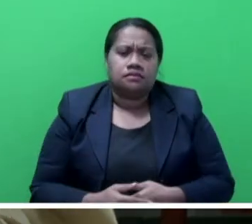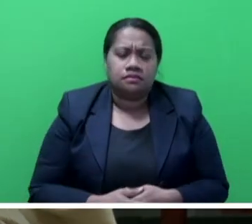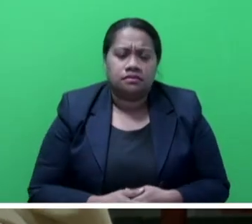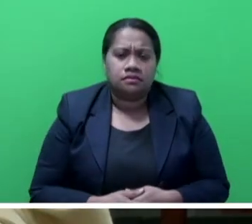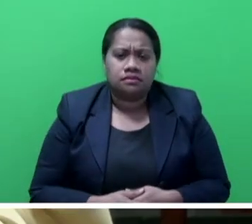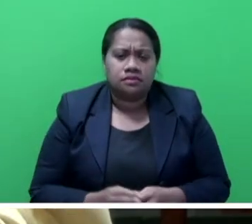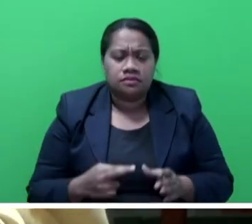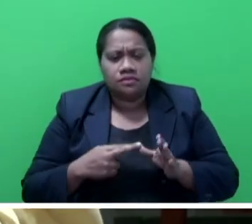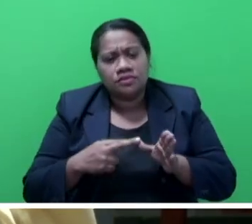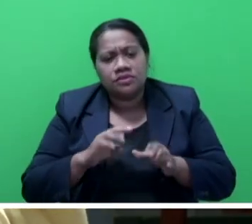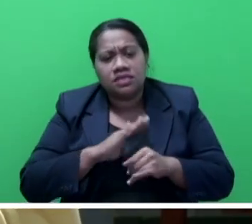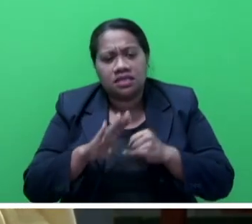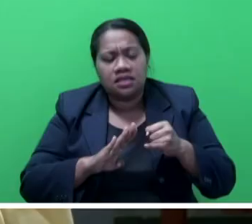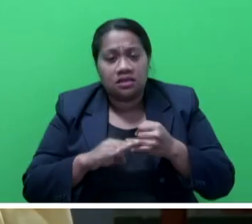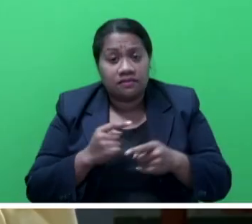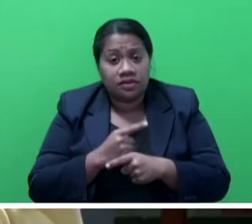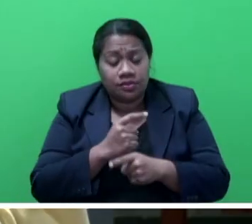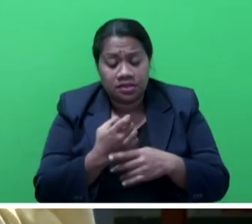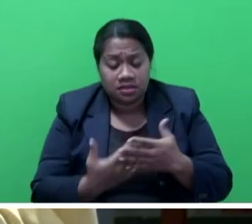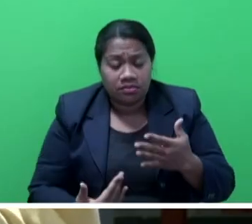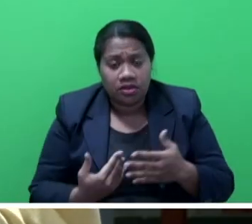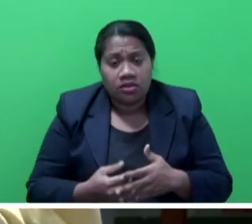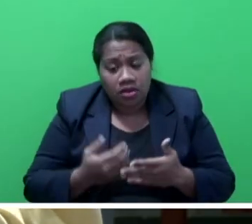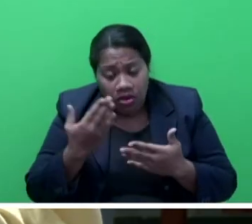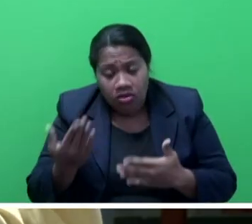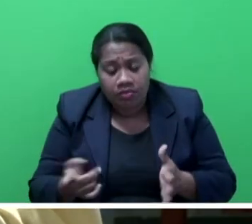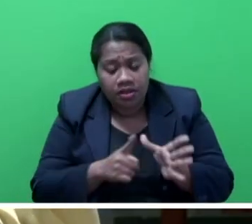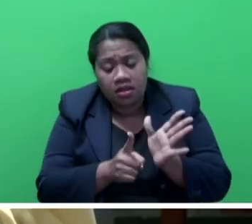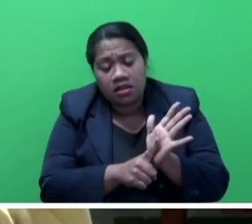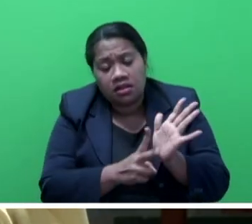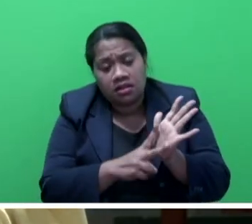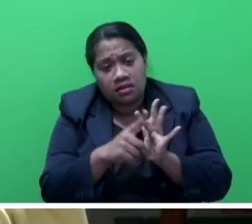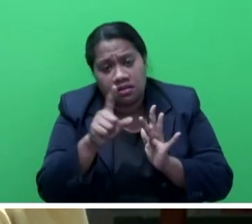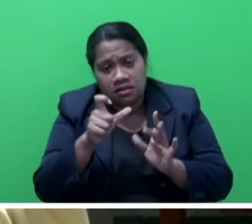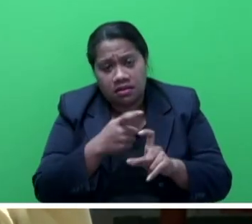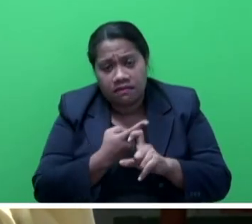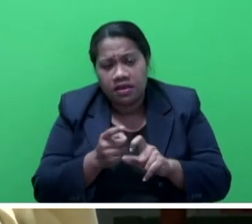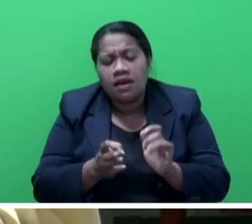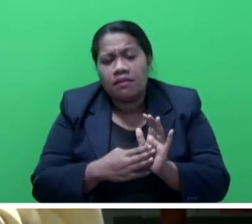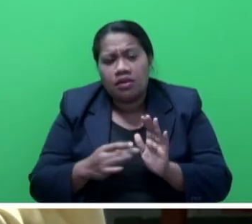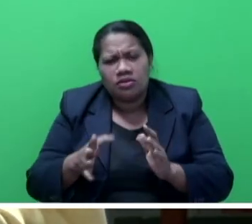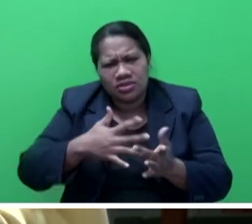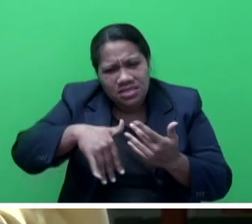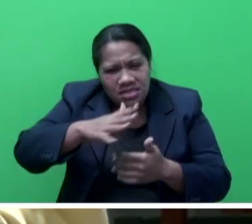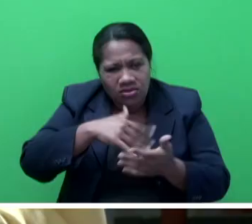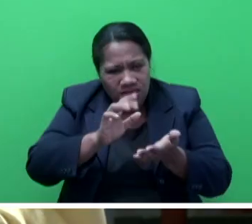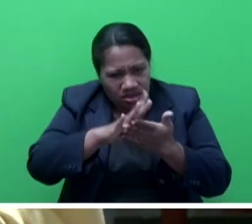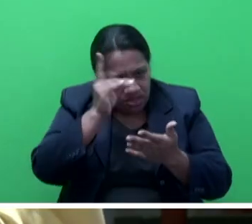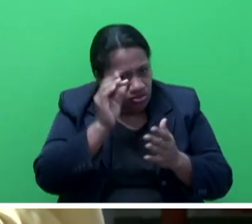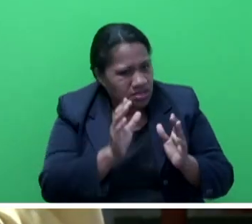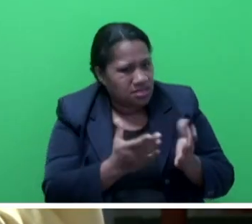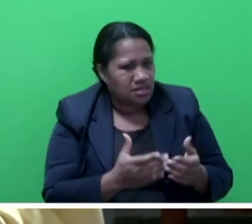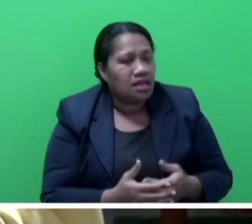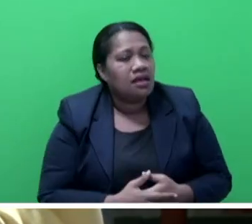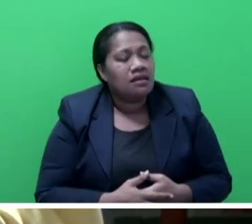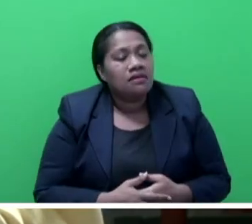statement delivered by Honorable Alvik Maharaj on the impact of cyclones on the education sector. Mr. Speaker, sir, I'm in